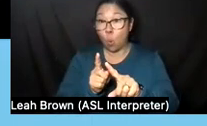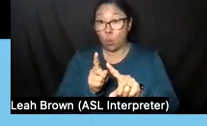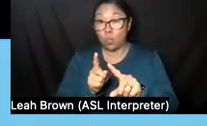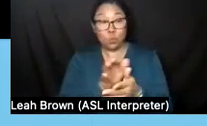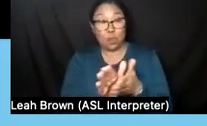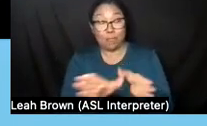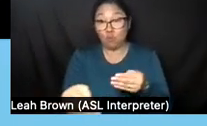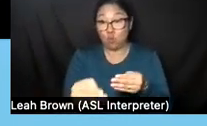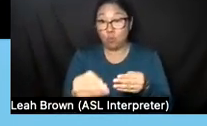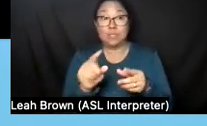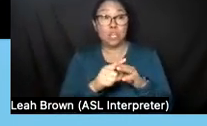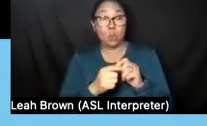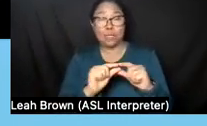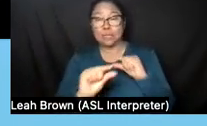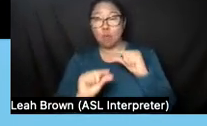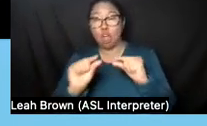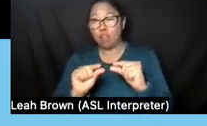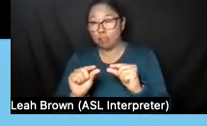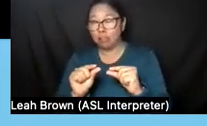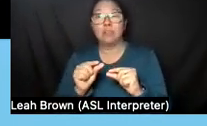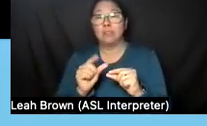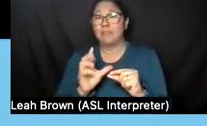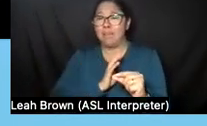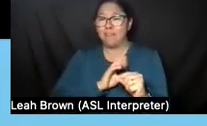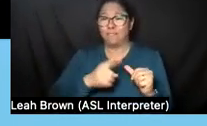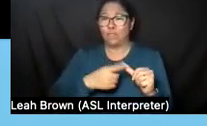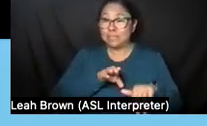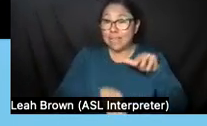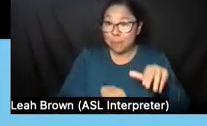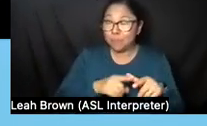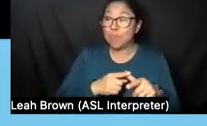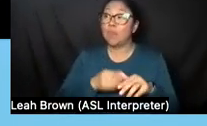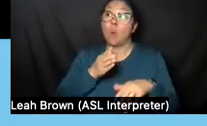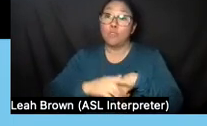item, that'd be the first step. And then you can shape that and over time increase it more.